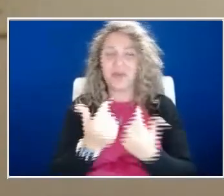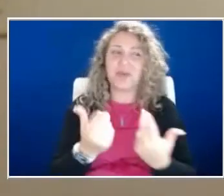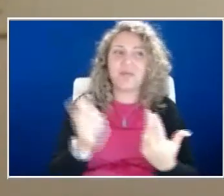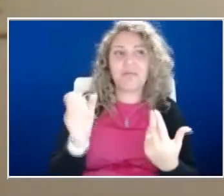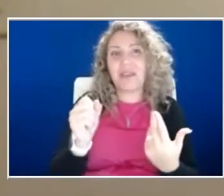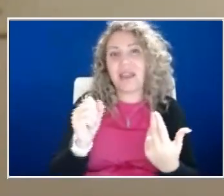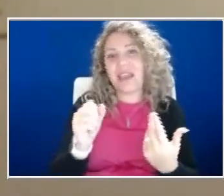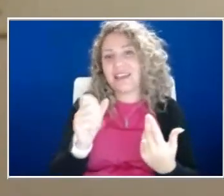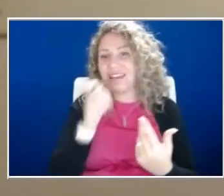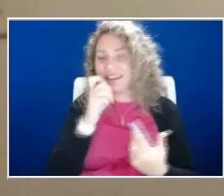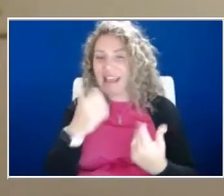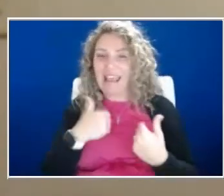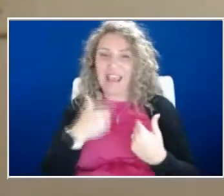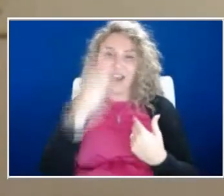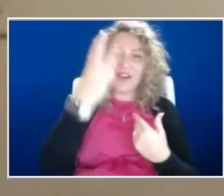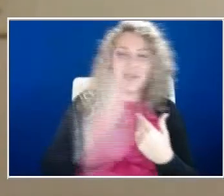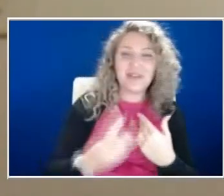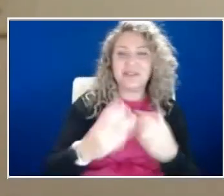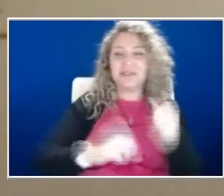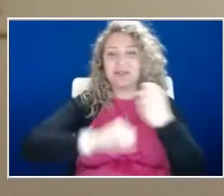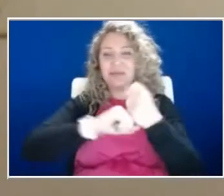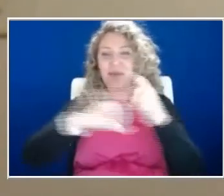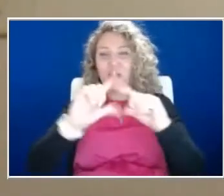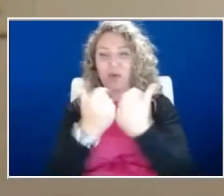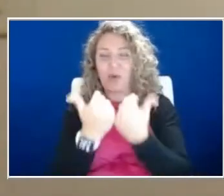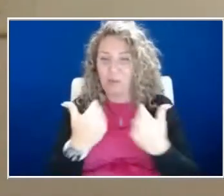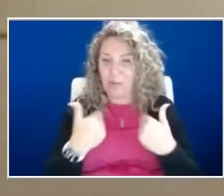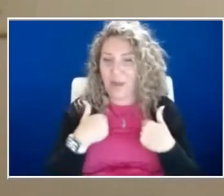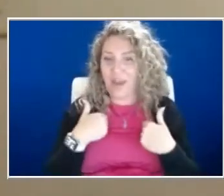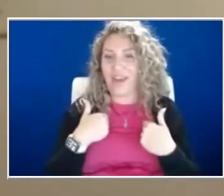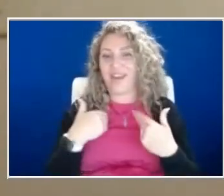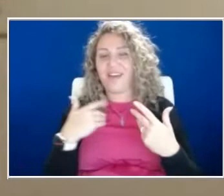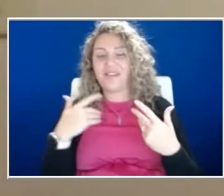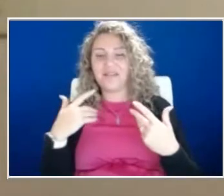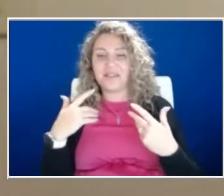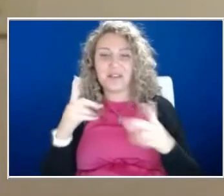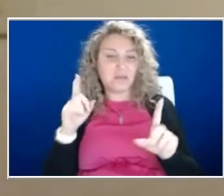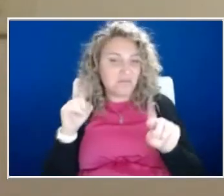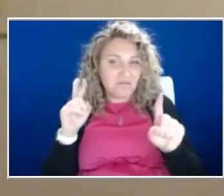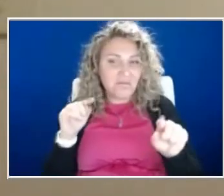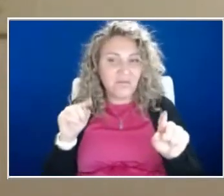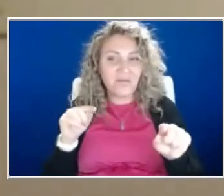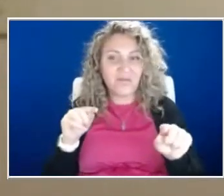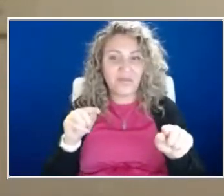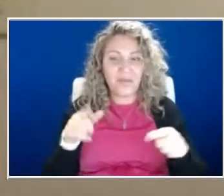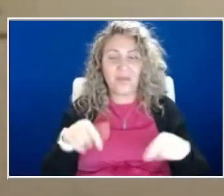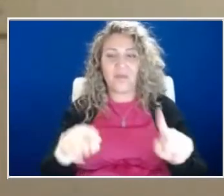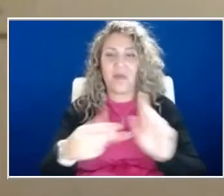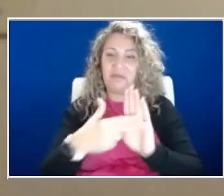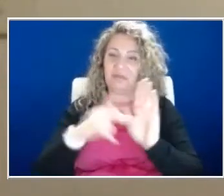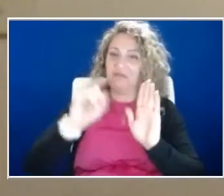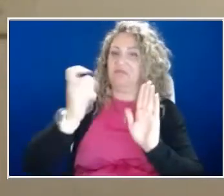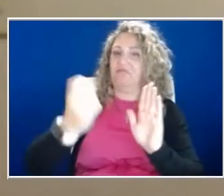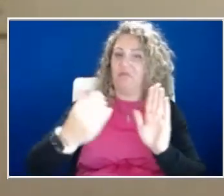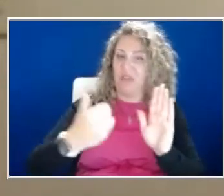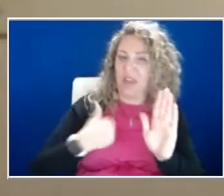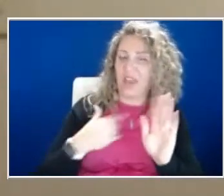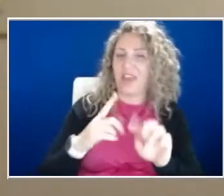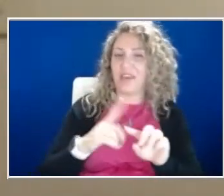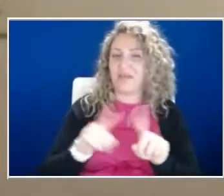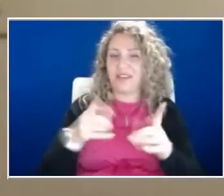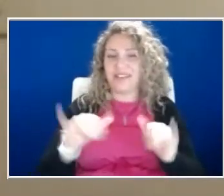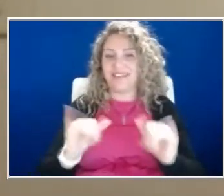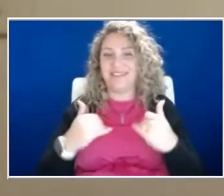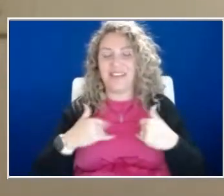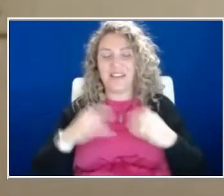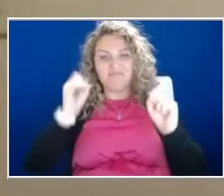the Wednesday support group that I used to have, going to that when I was diagnosed, I still have this amazing group of